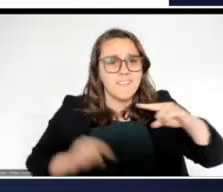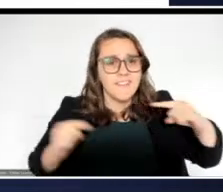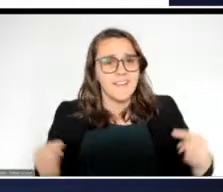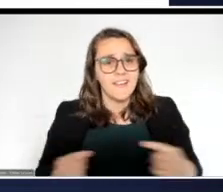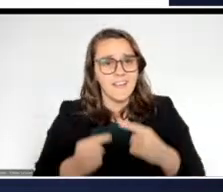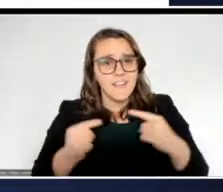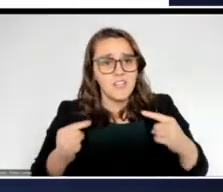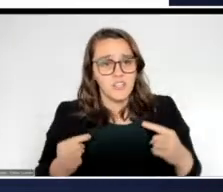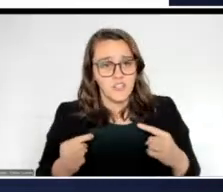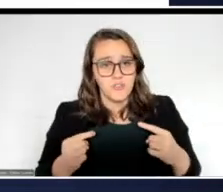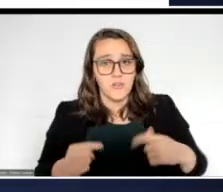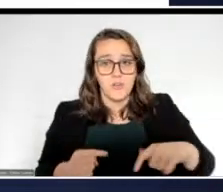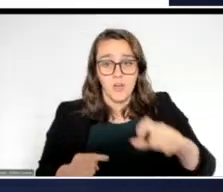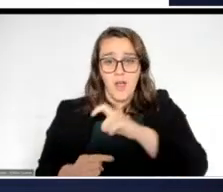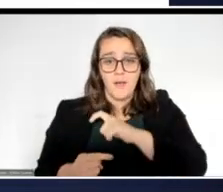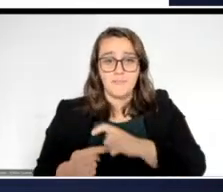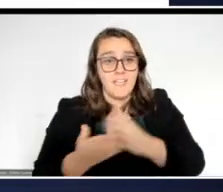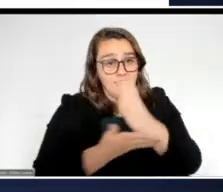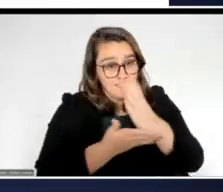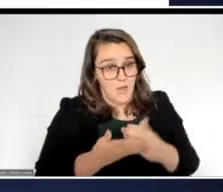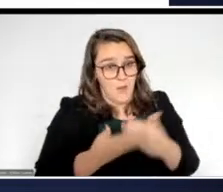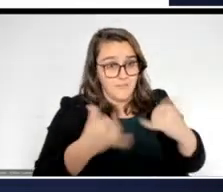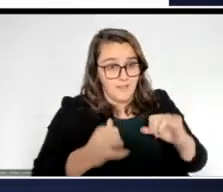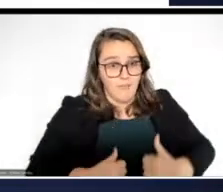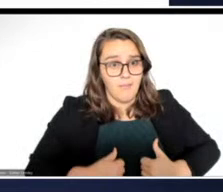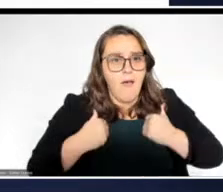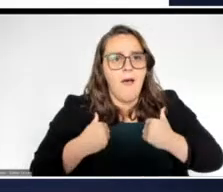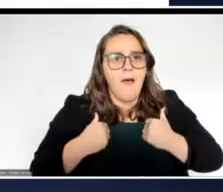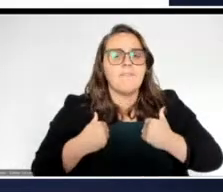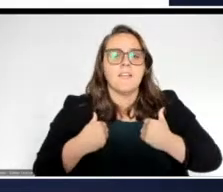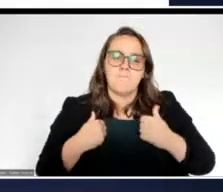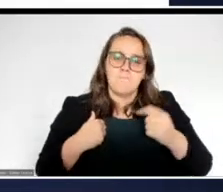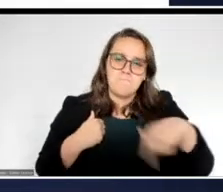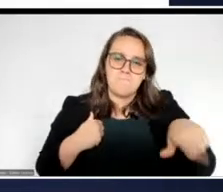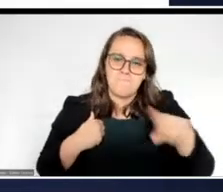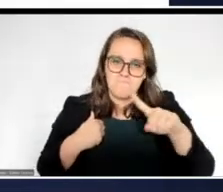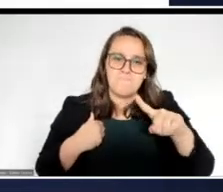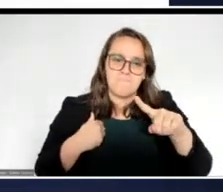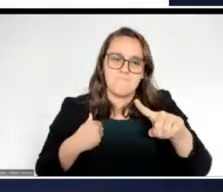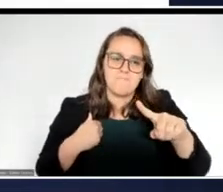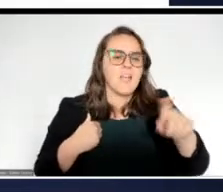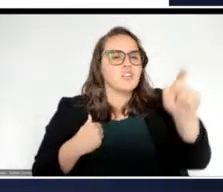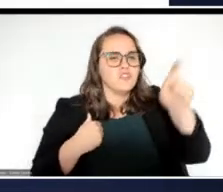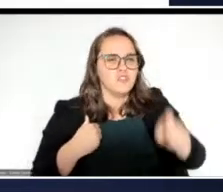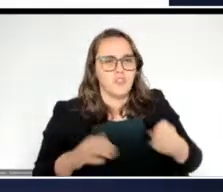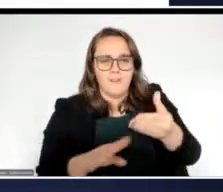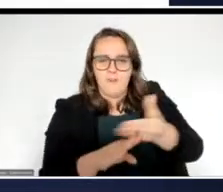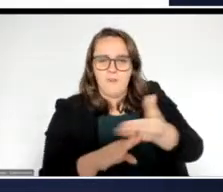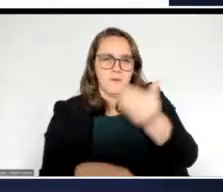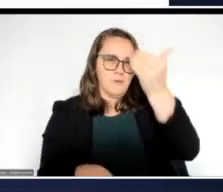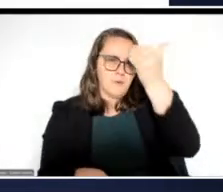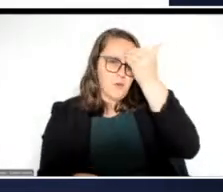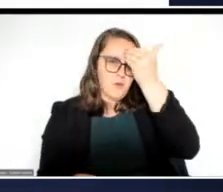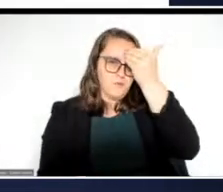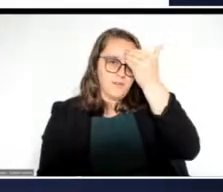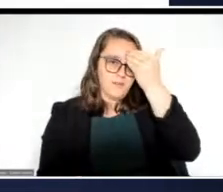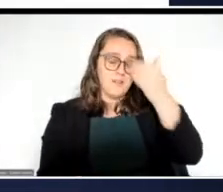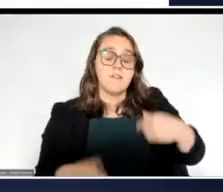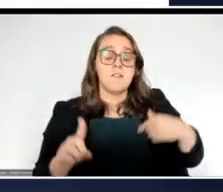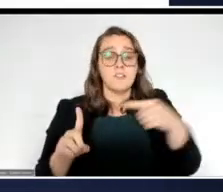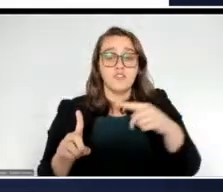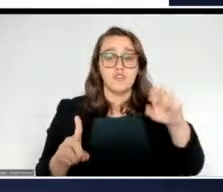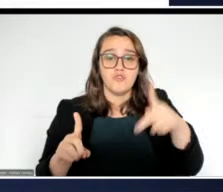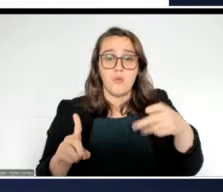today, got what was coming to us. According to Trump, January 6th should not be a day that lives in shame and